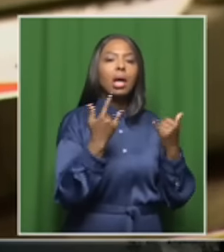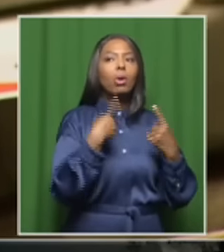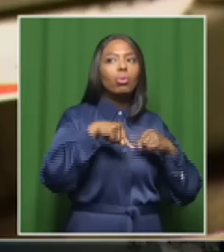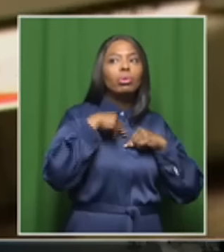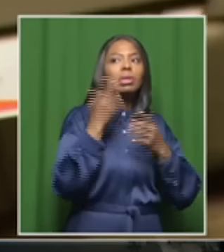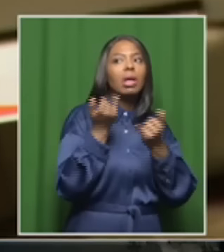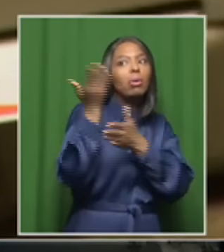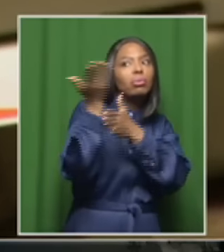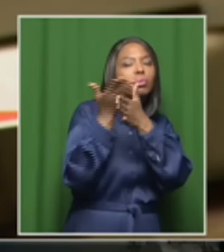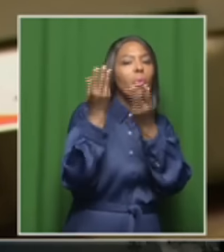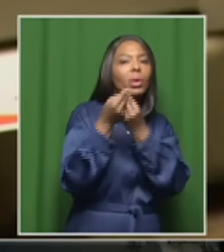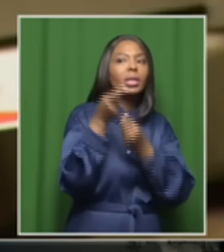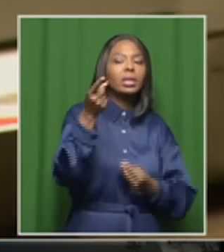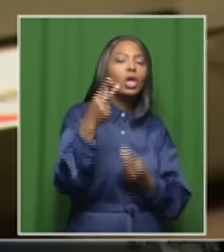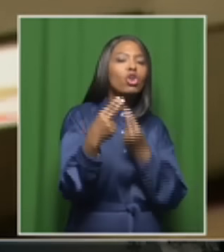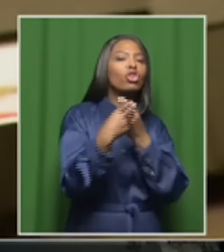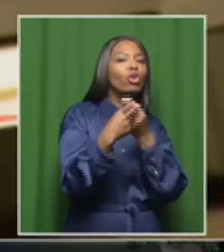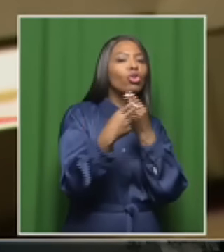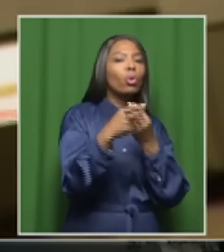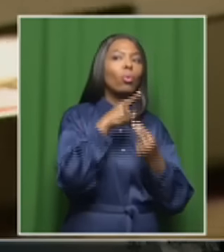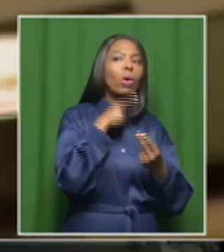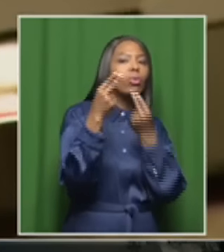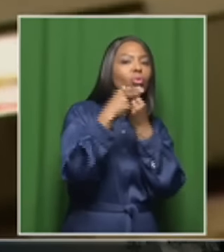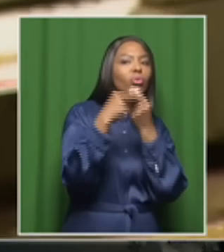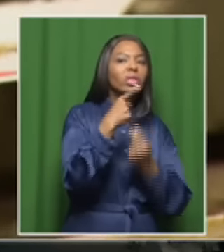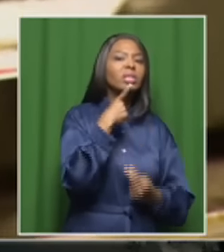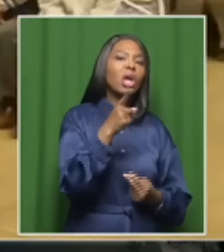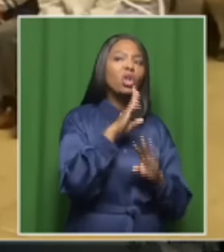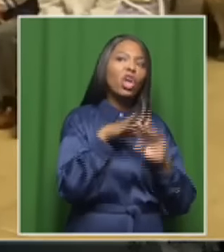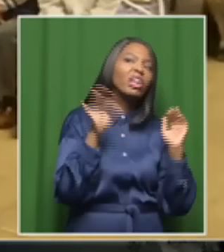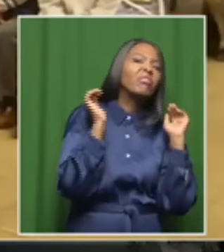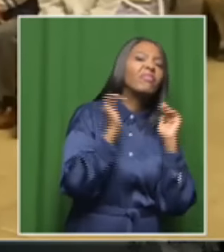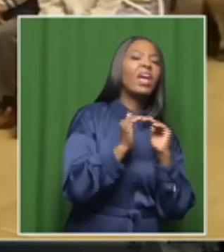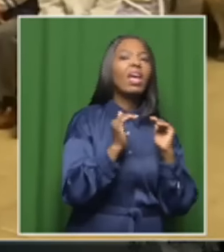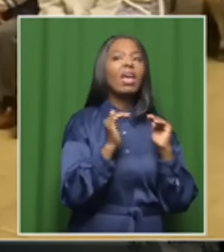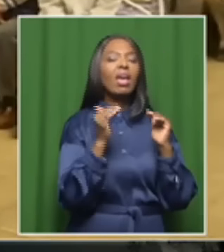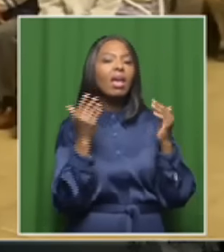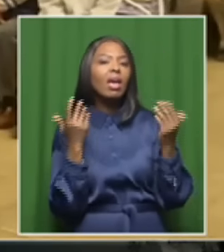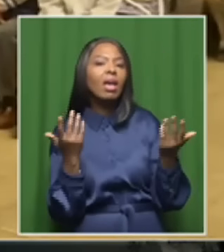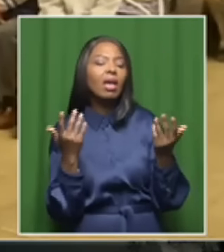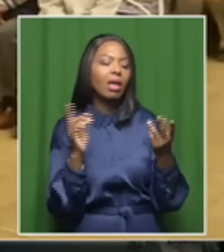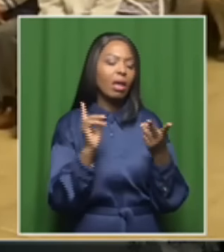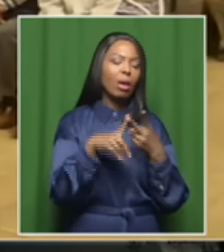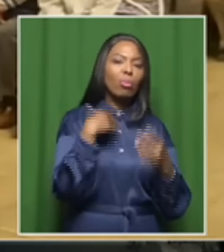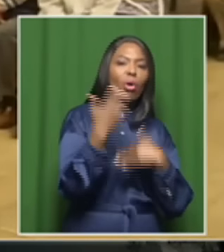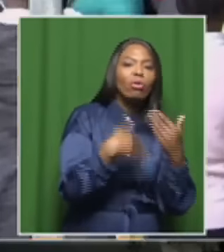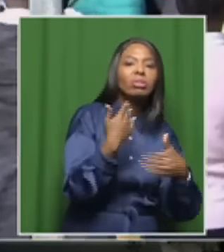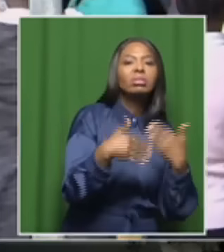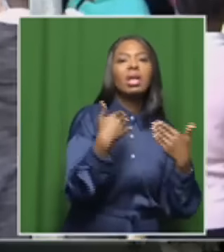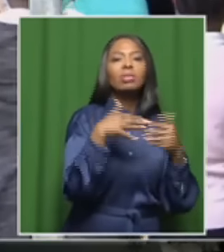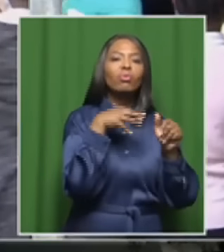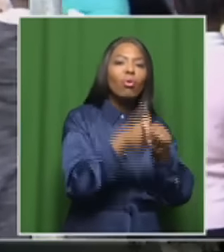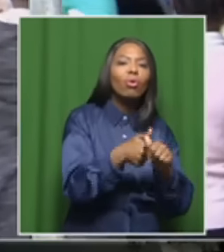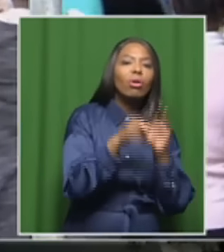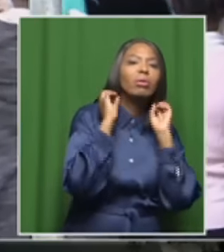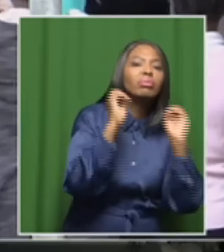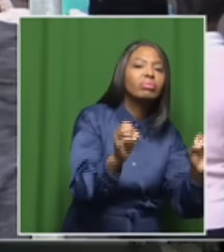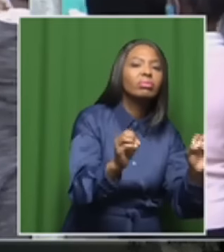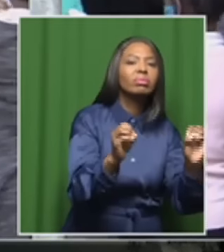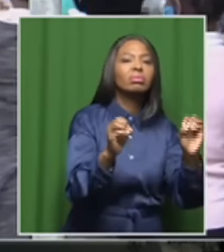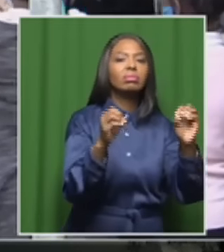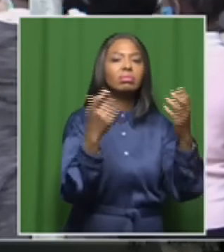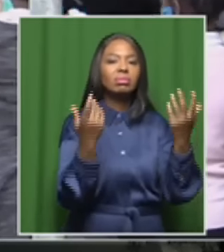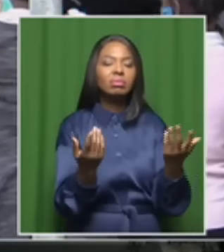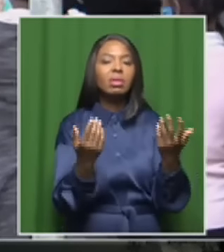because unions are saying that it's not fair or the processes have not been followed for this